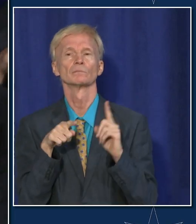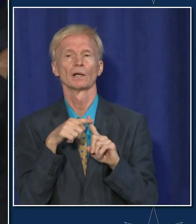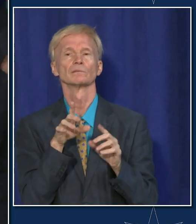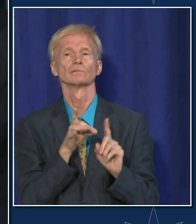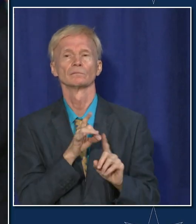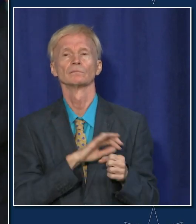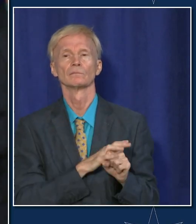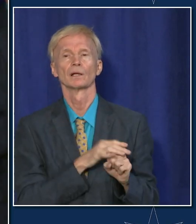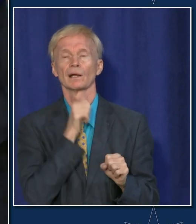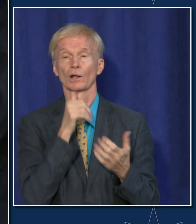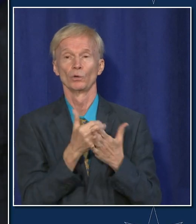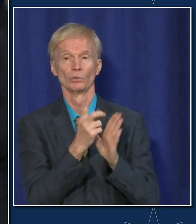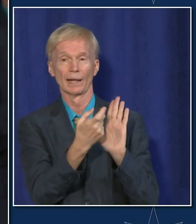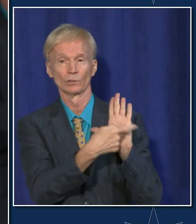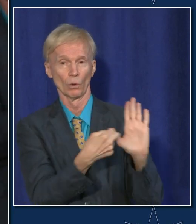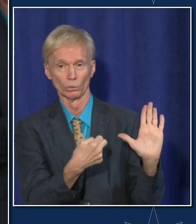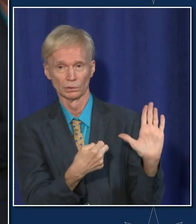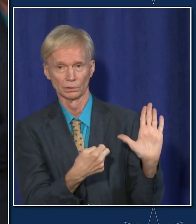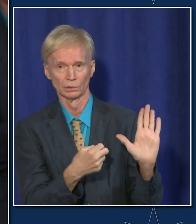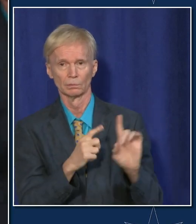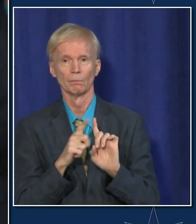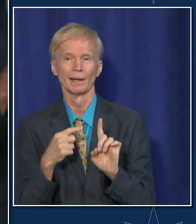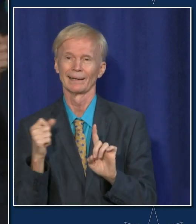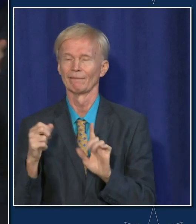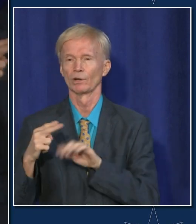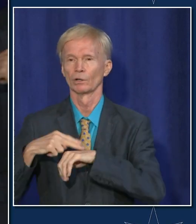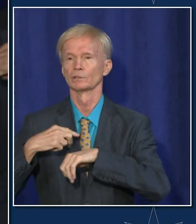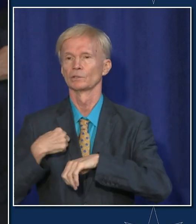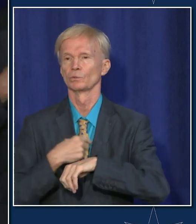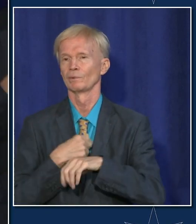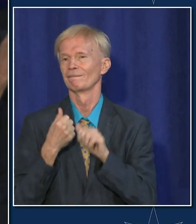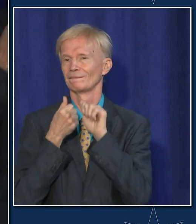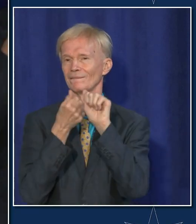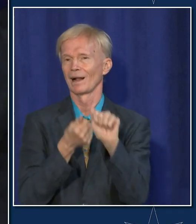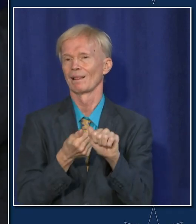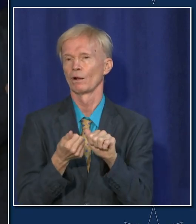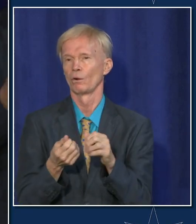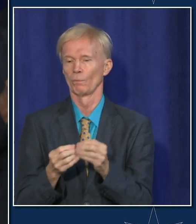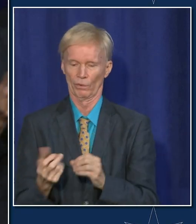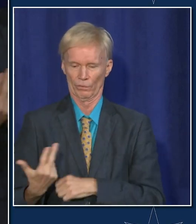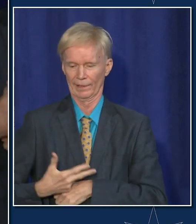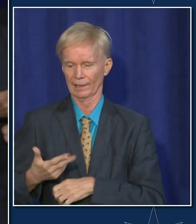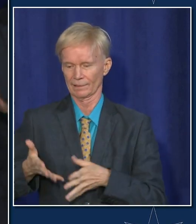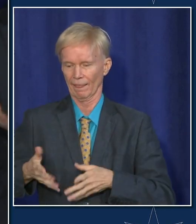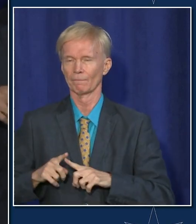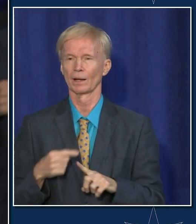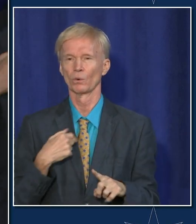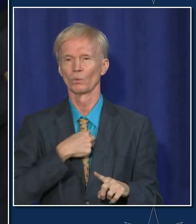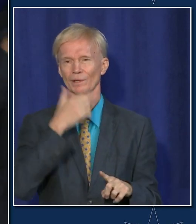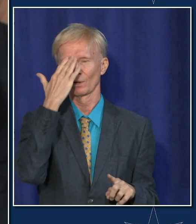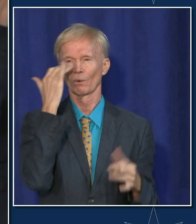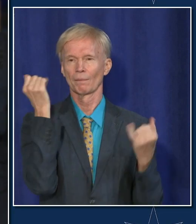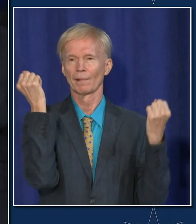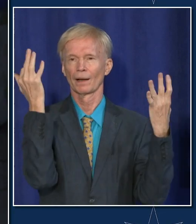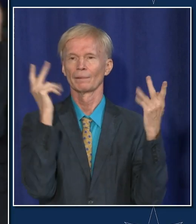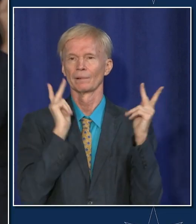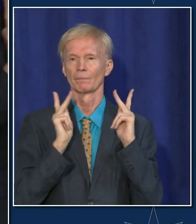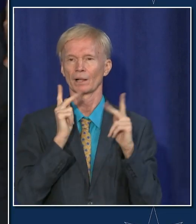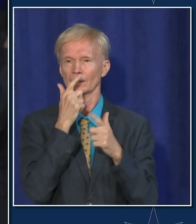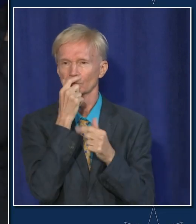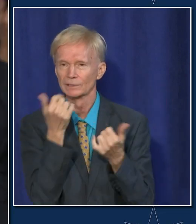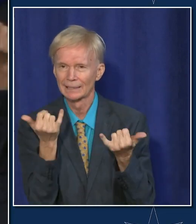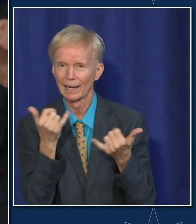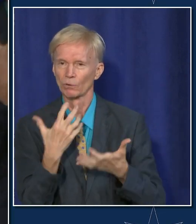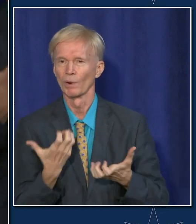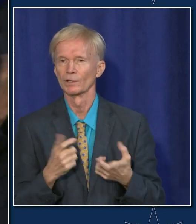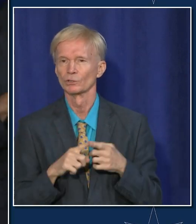being diagnosed at this point, most likely, although we will follow, as you know, another 3 days. But we knew there was a lot of interest in this, so wanted to come out. We